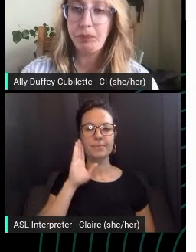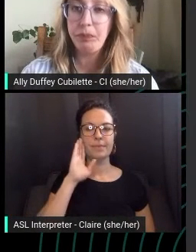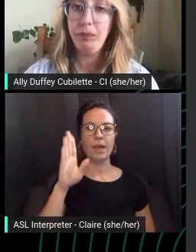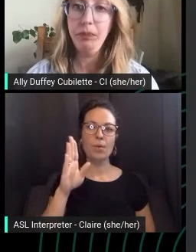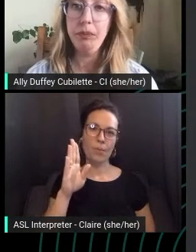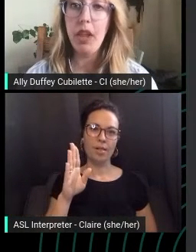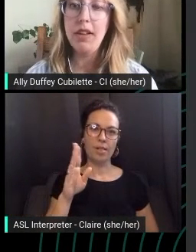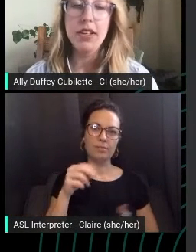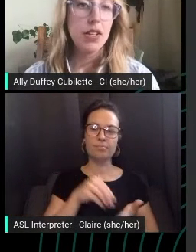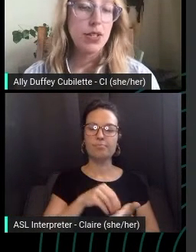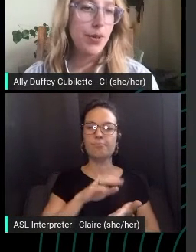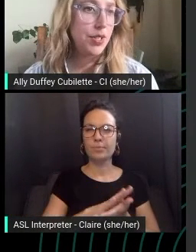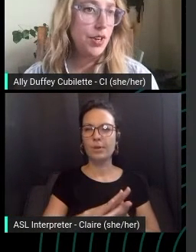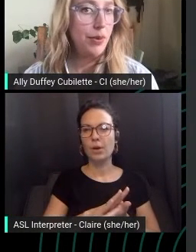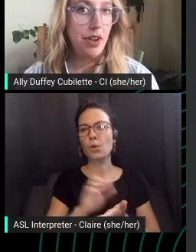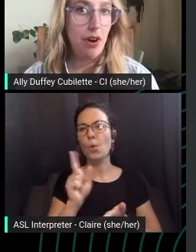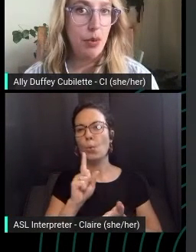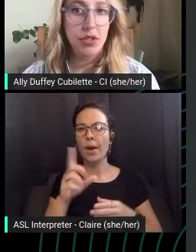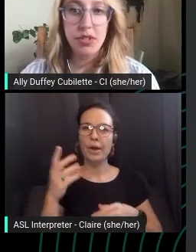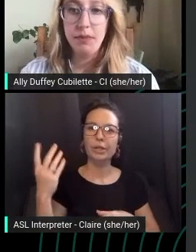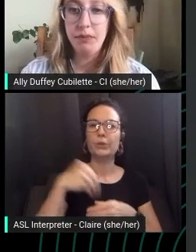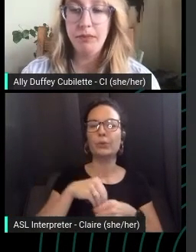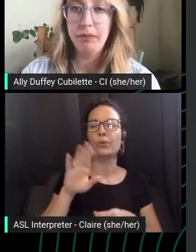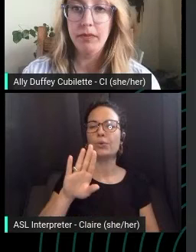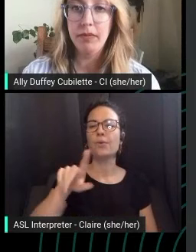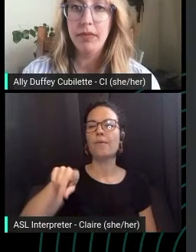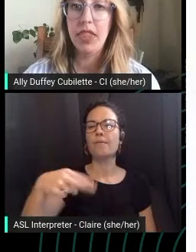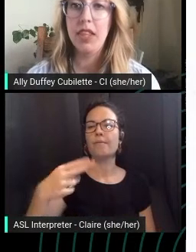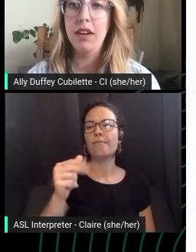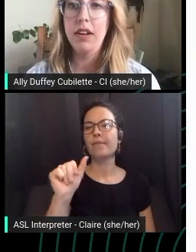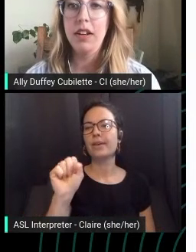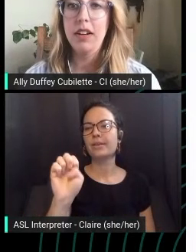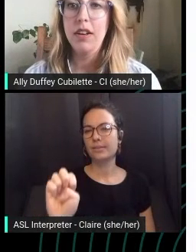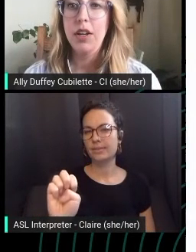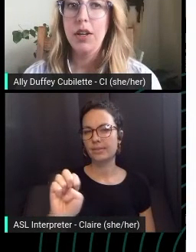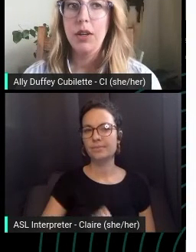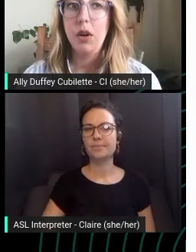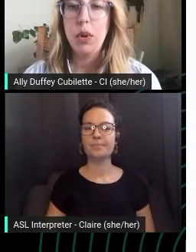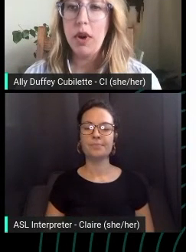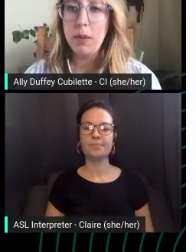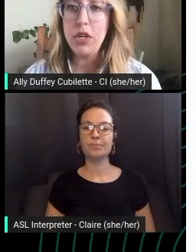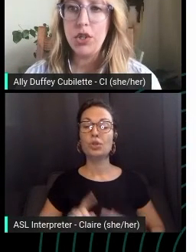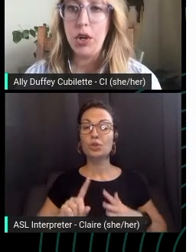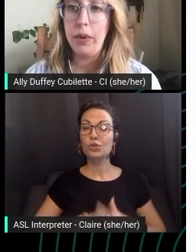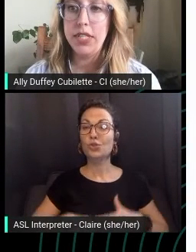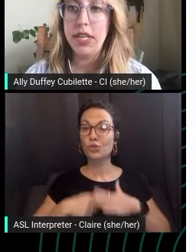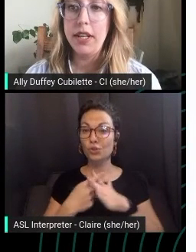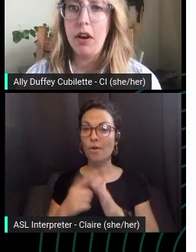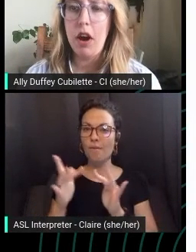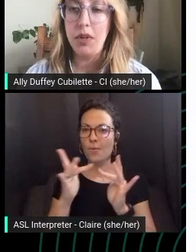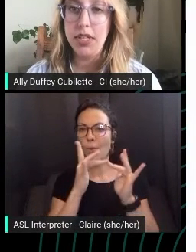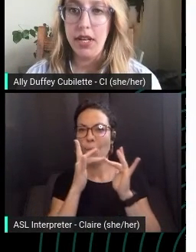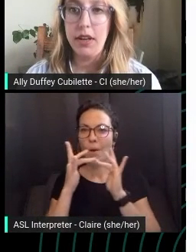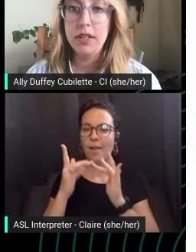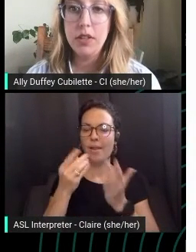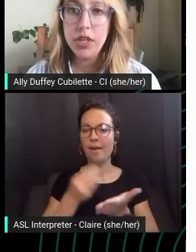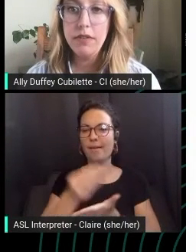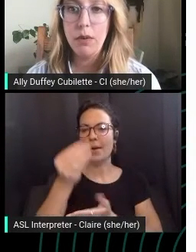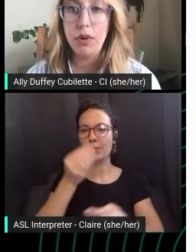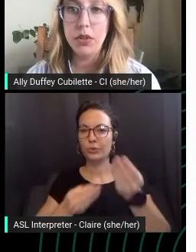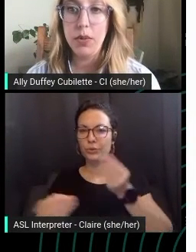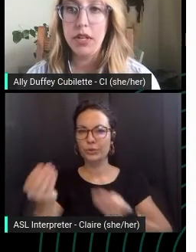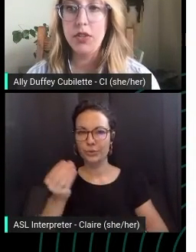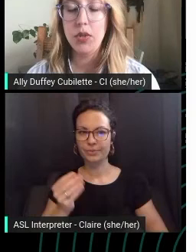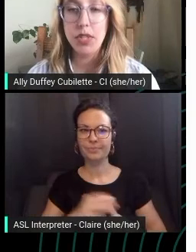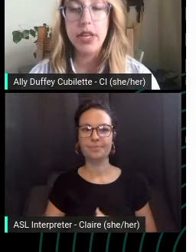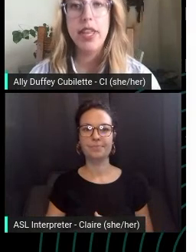So let's start with e-commerce. We want to be sure we're sending e-commerce data into